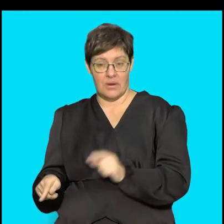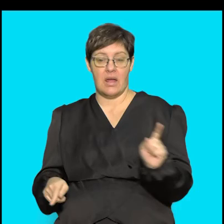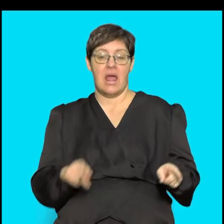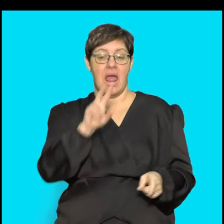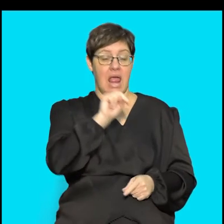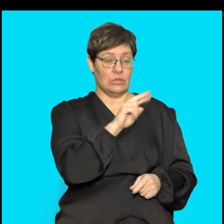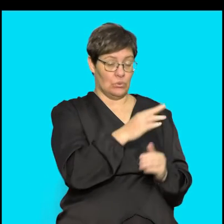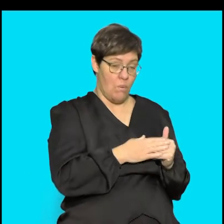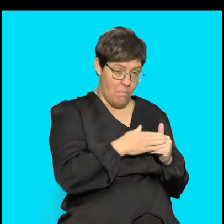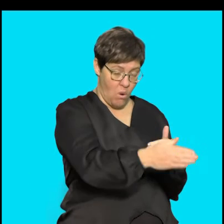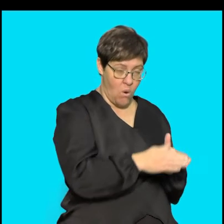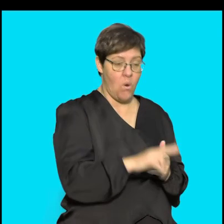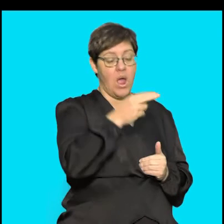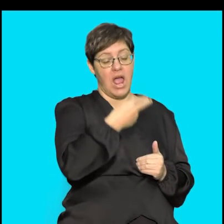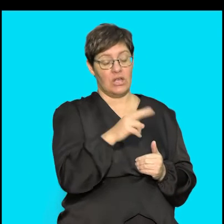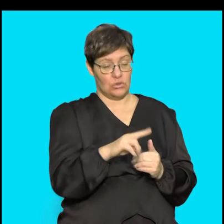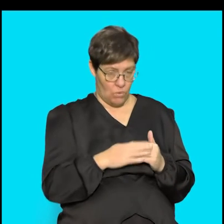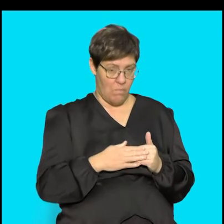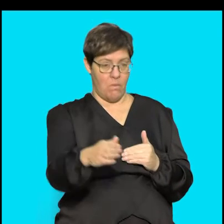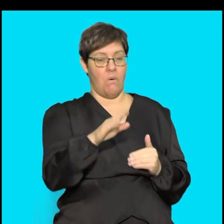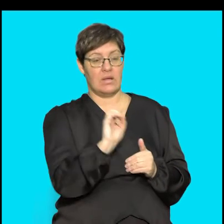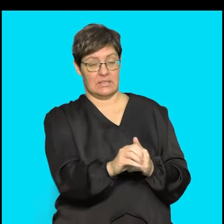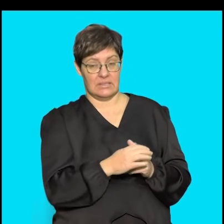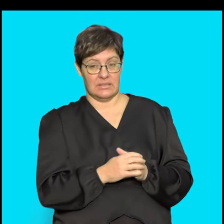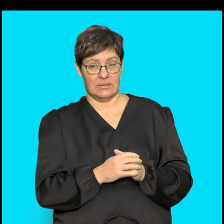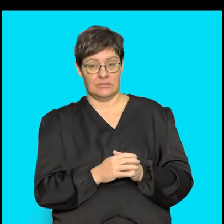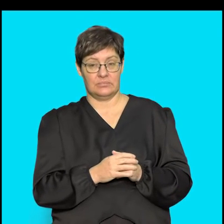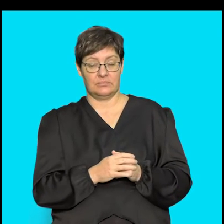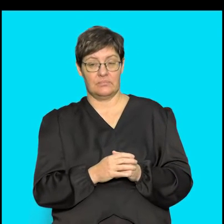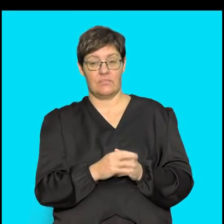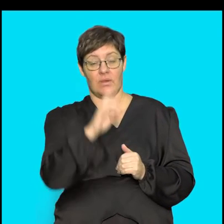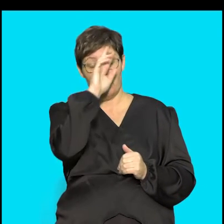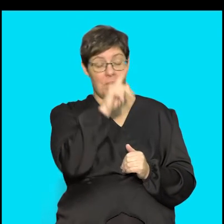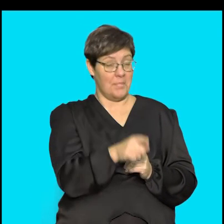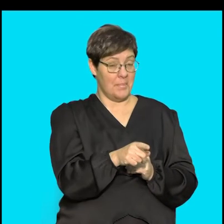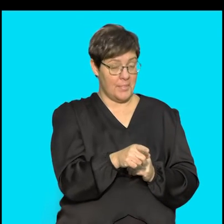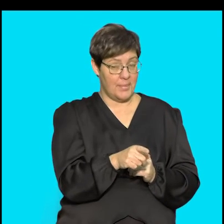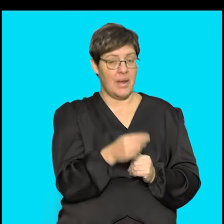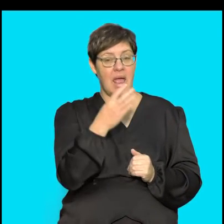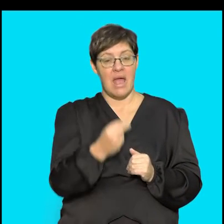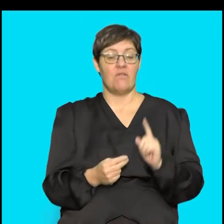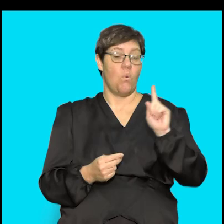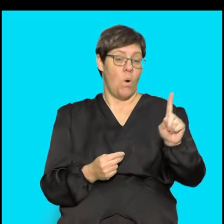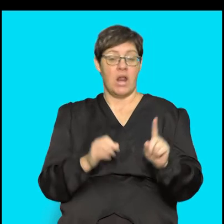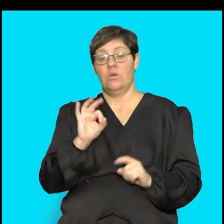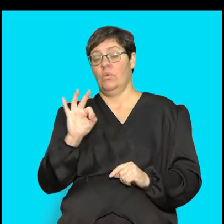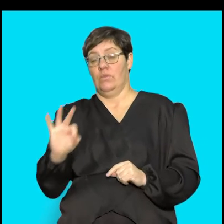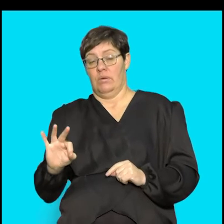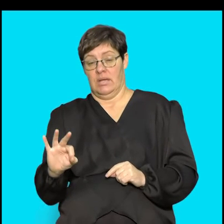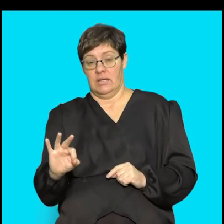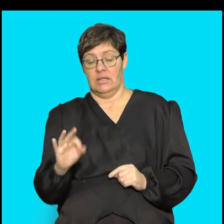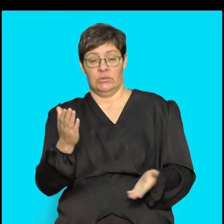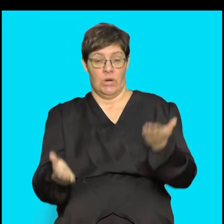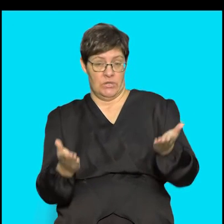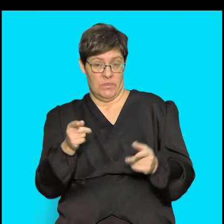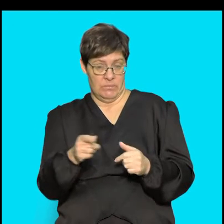our N2 is becoming more, and our H2 also becomes more. Remember, we have a